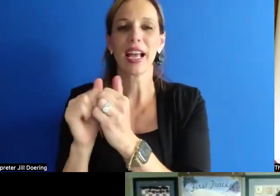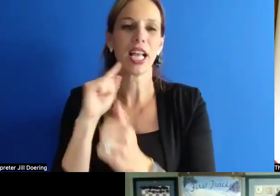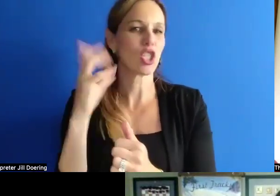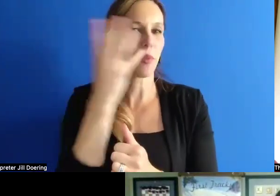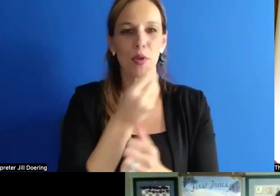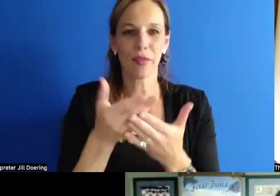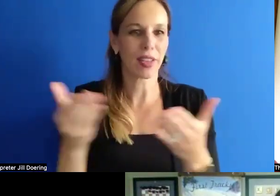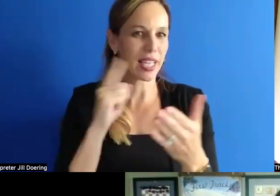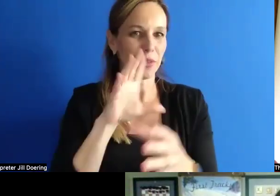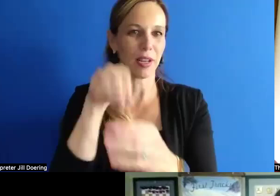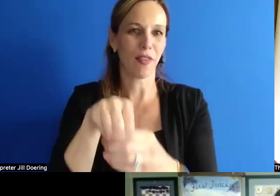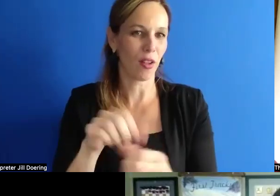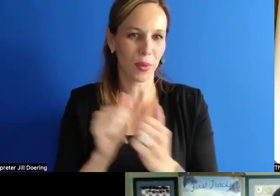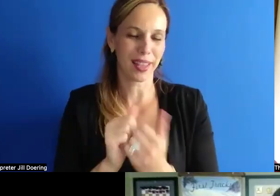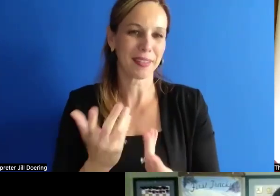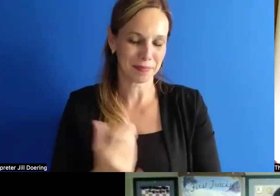of, really.